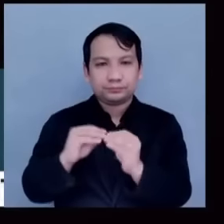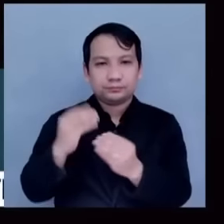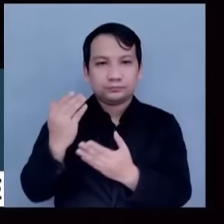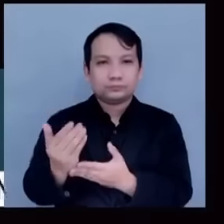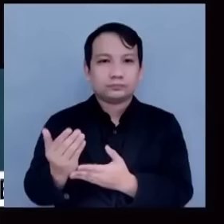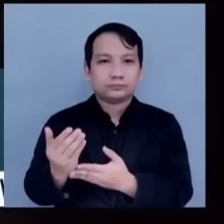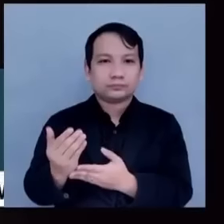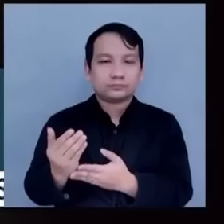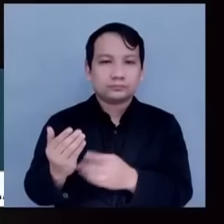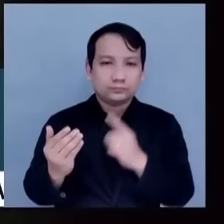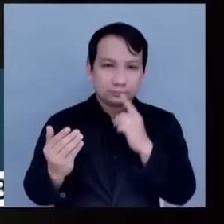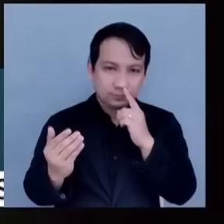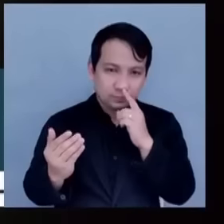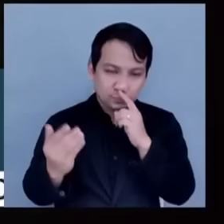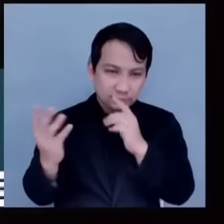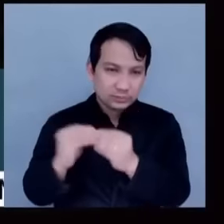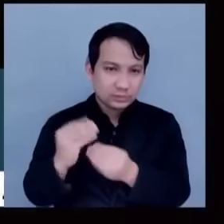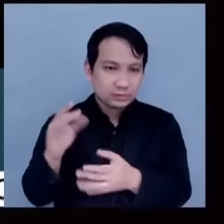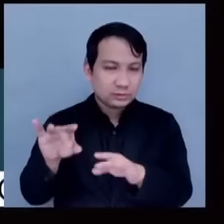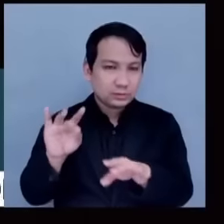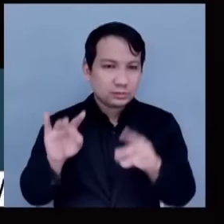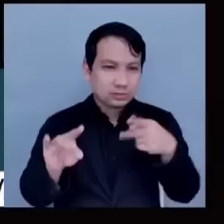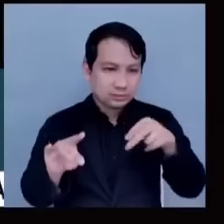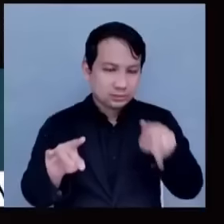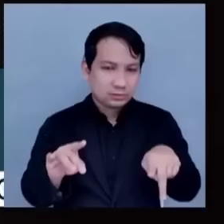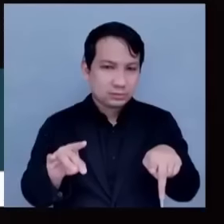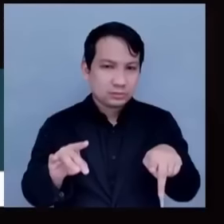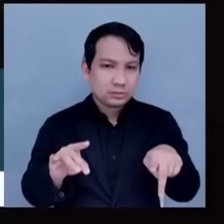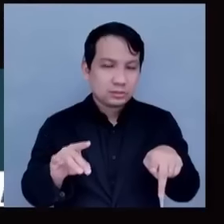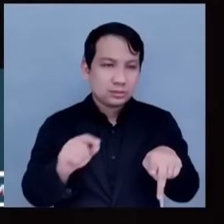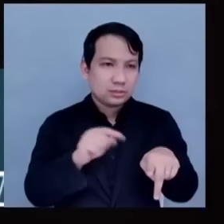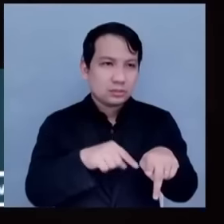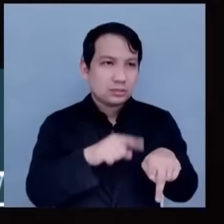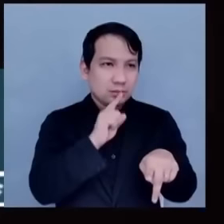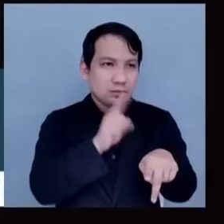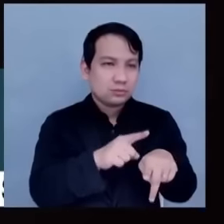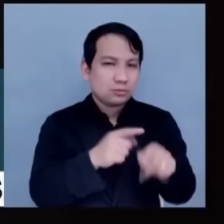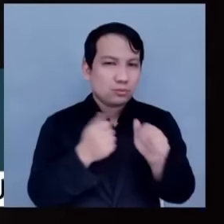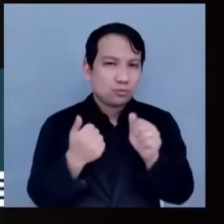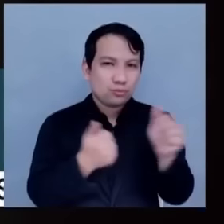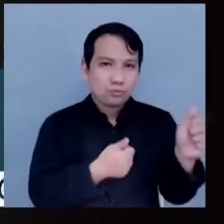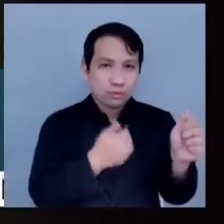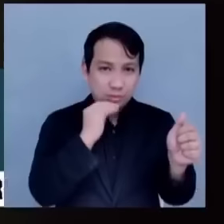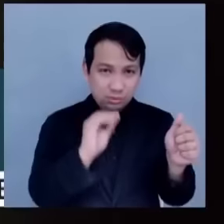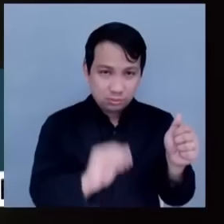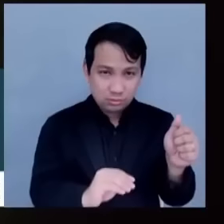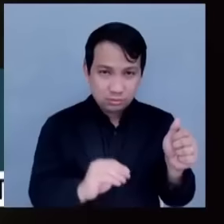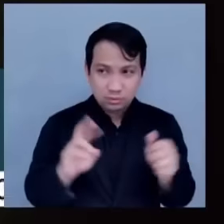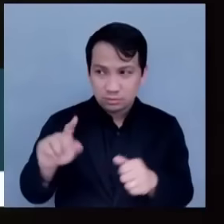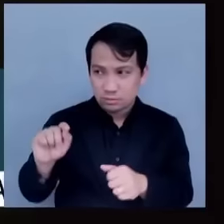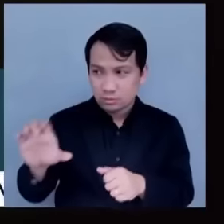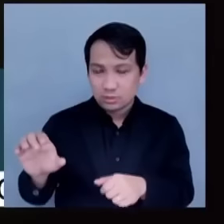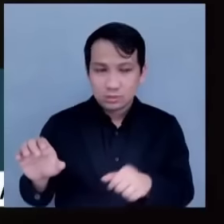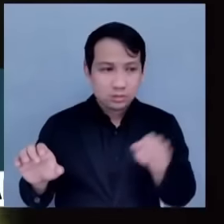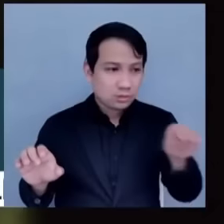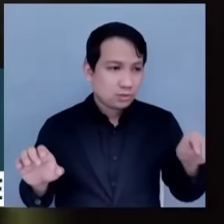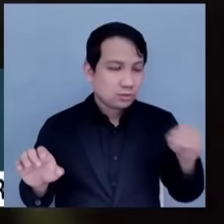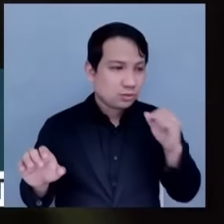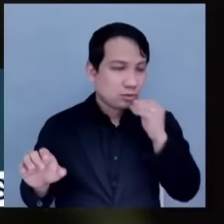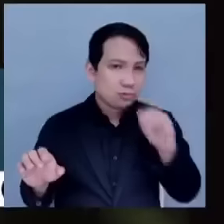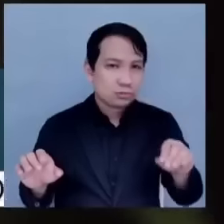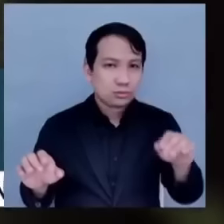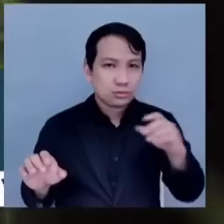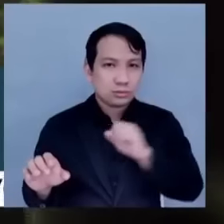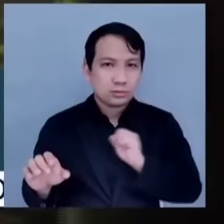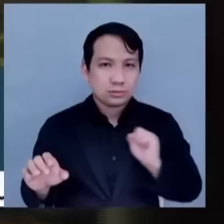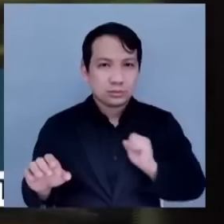Which will the PNP, di ba, follow the order of the RTC or the order of the Senate? Yan ang